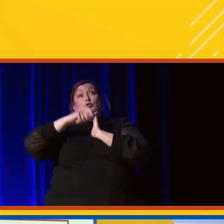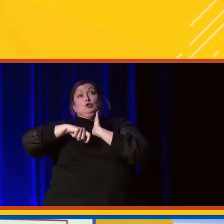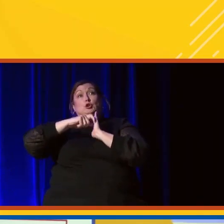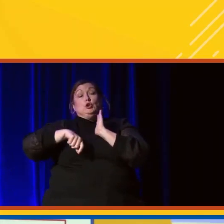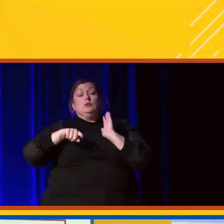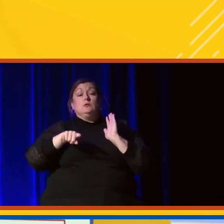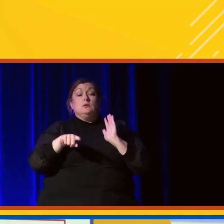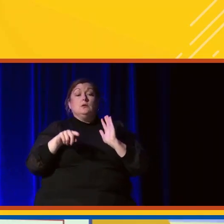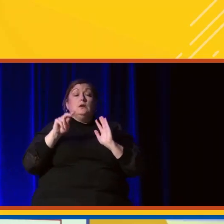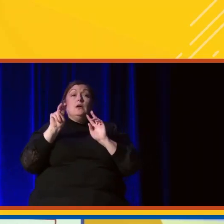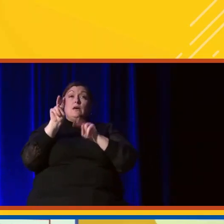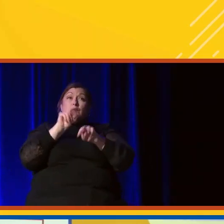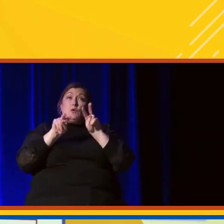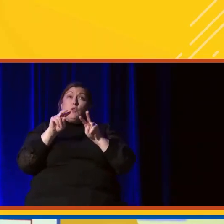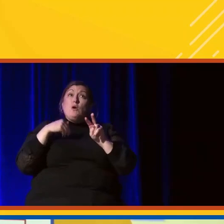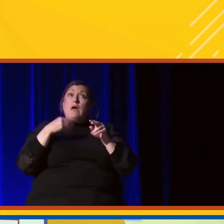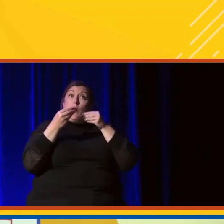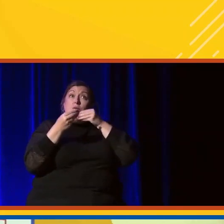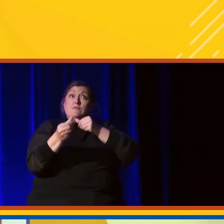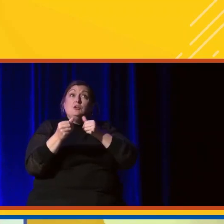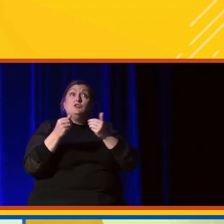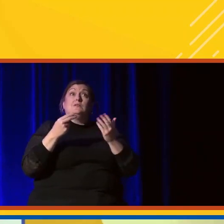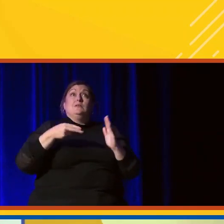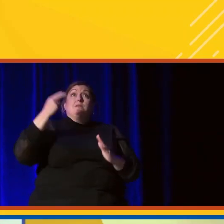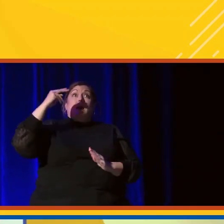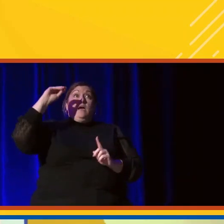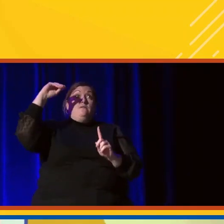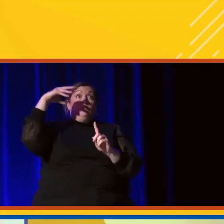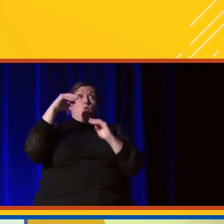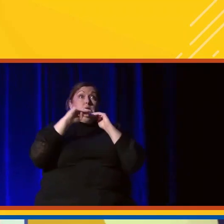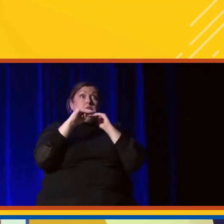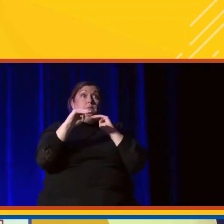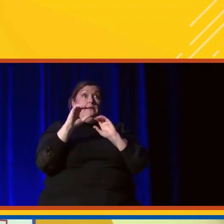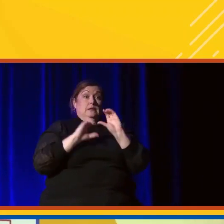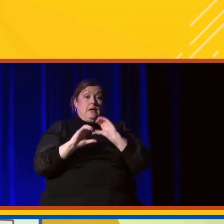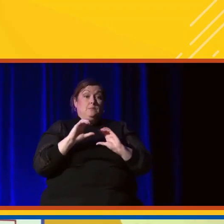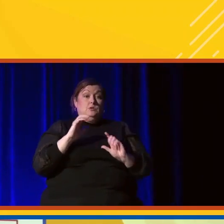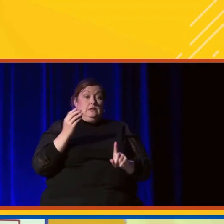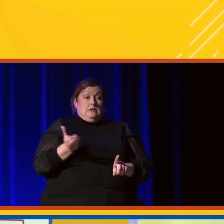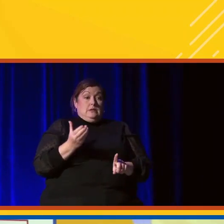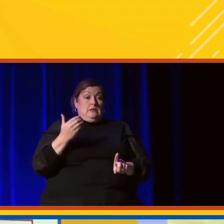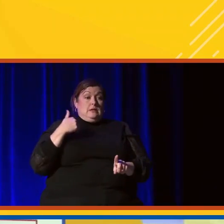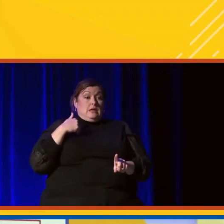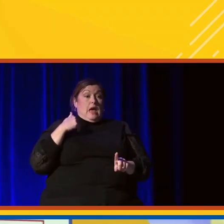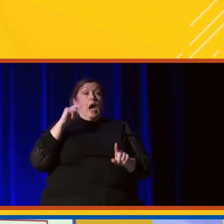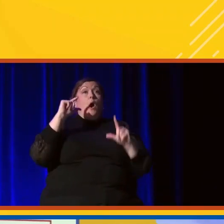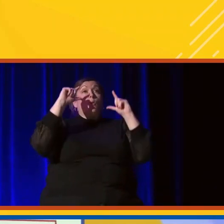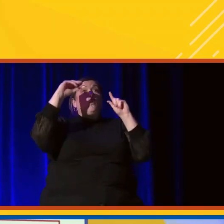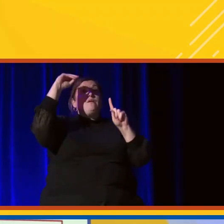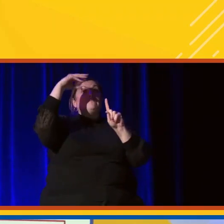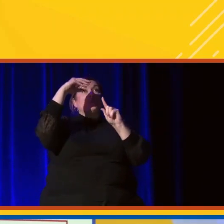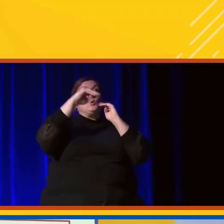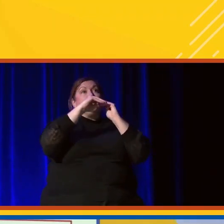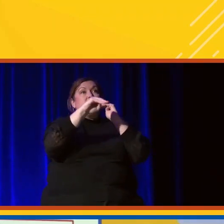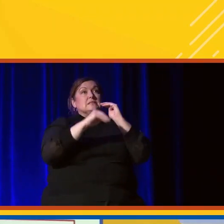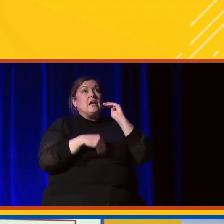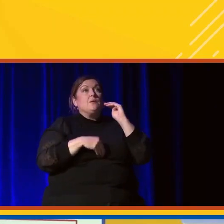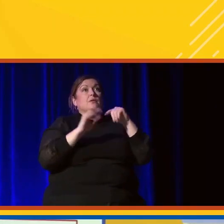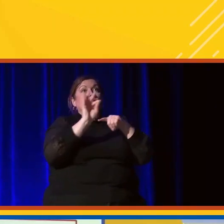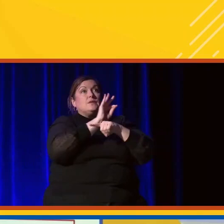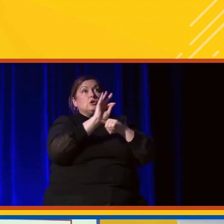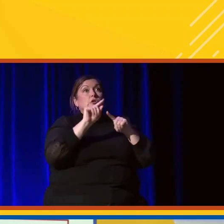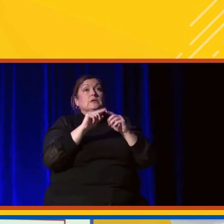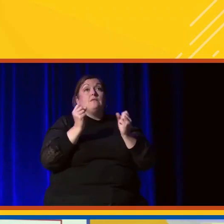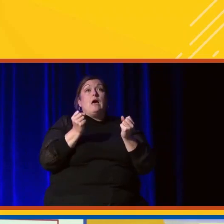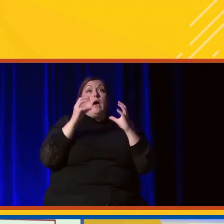actually how efficiently they find these high photostability chemistries, so here is how photostable of a molecule we find as a function of how